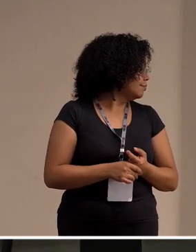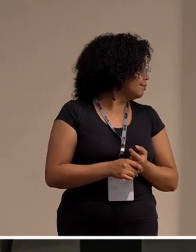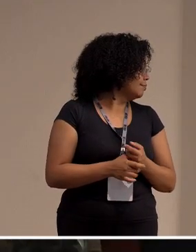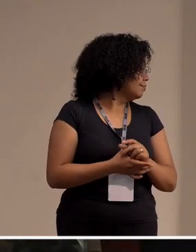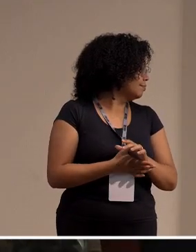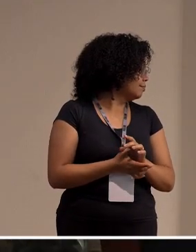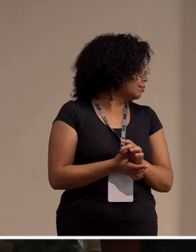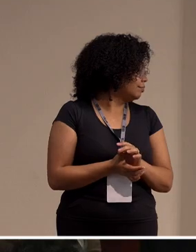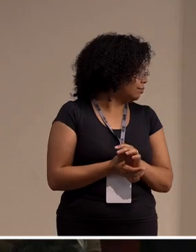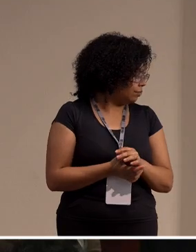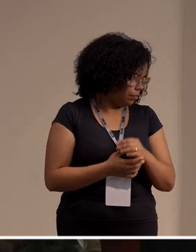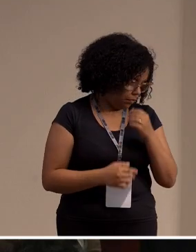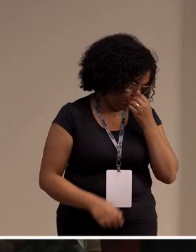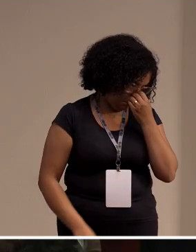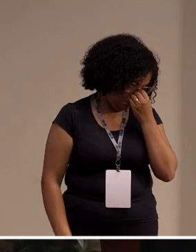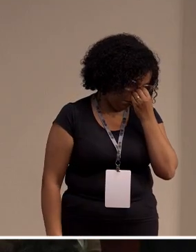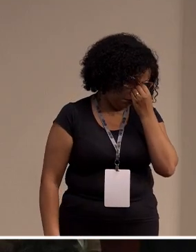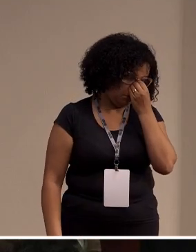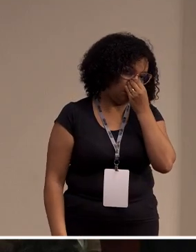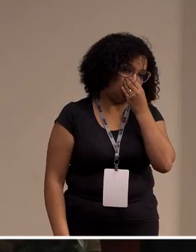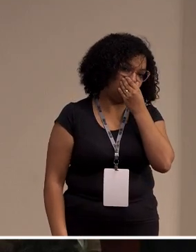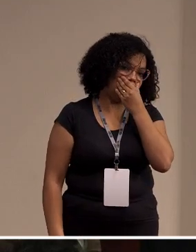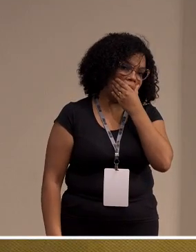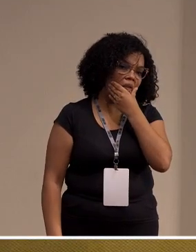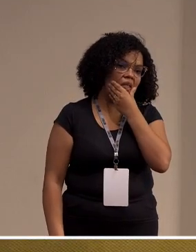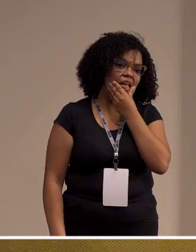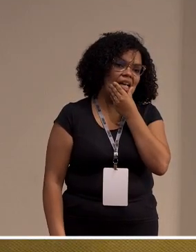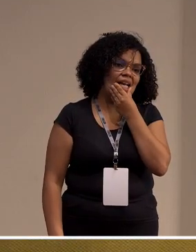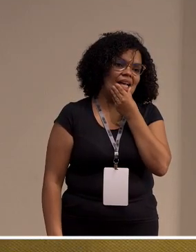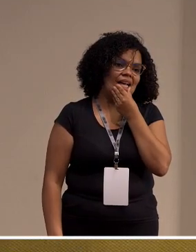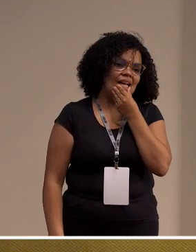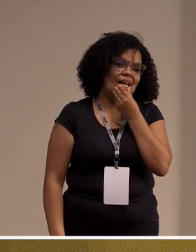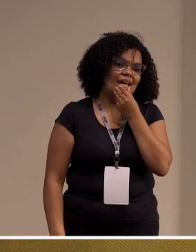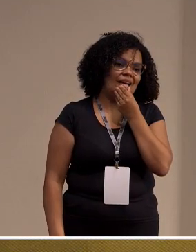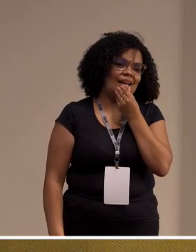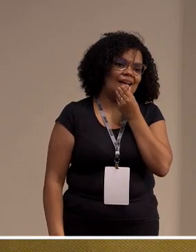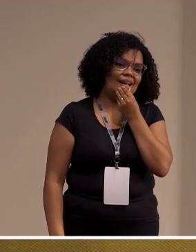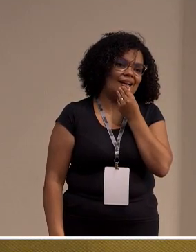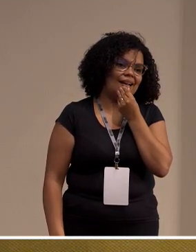How do I see the legacy of slavery changing society?